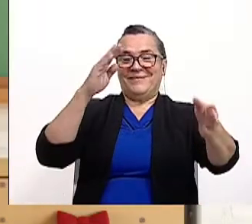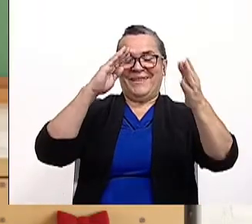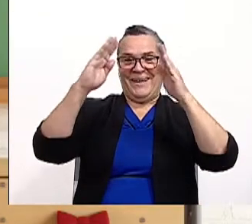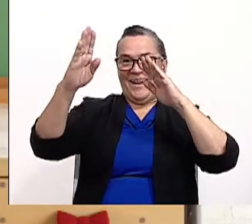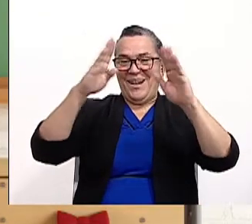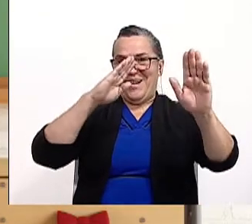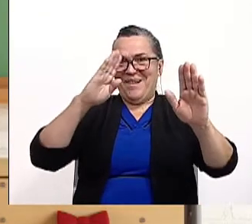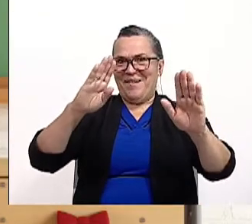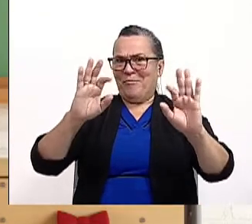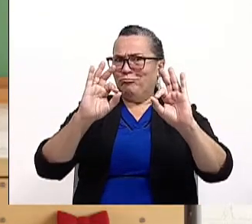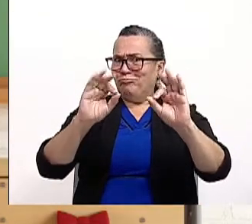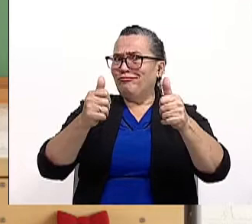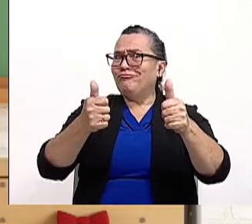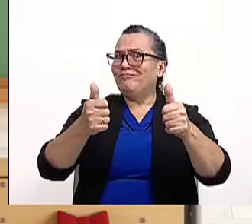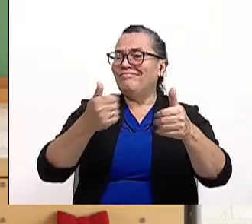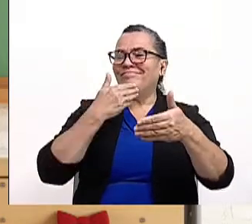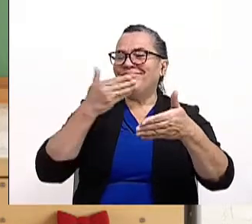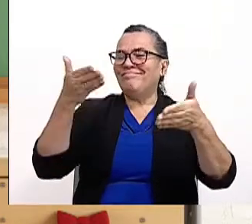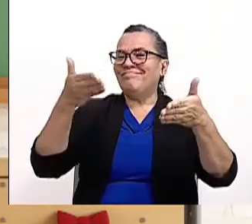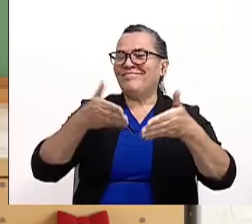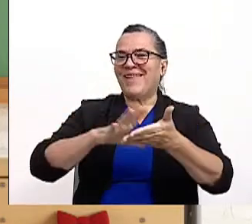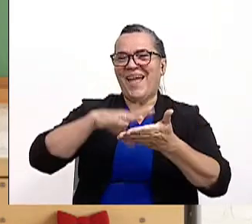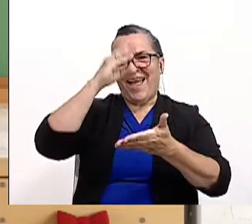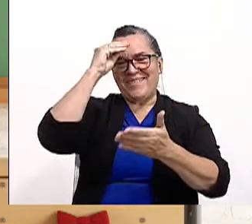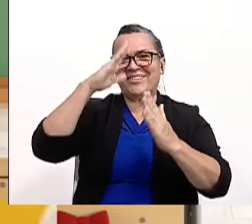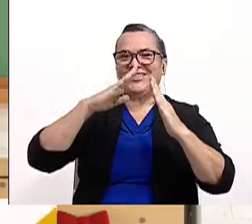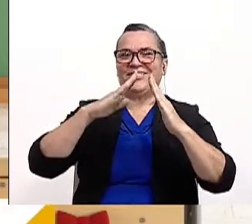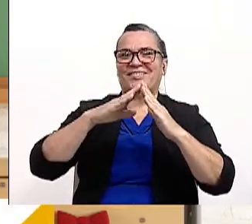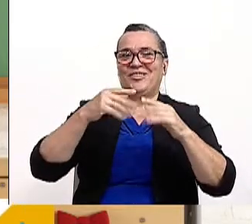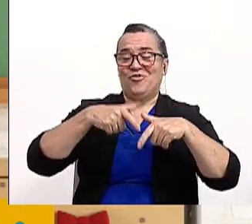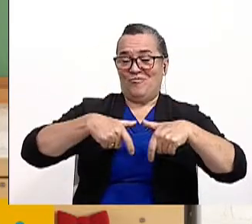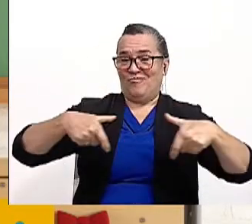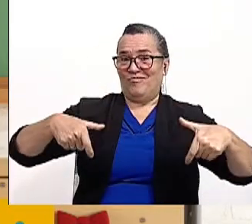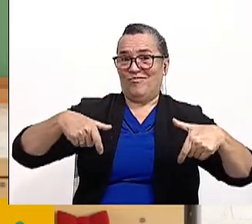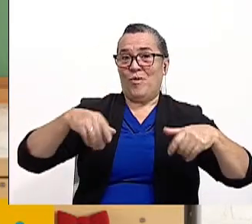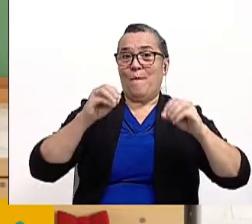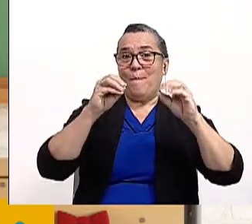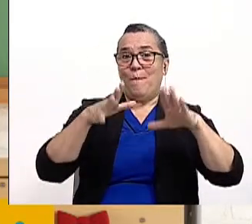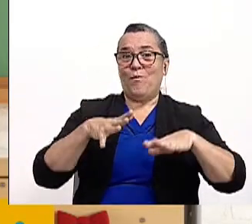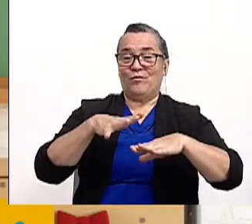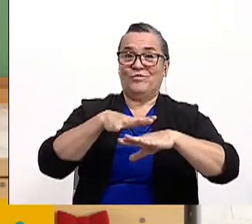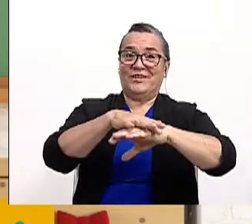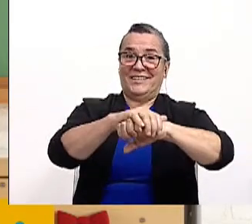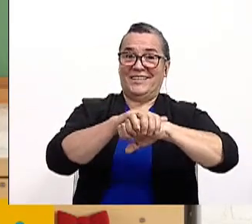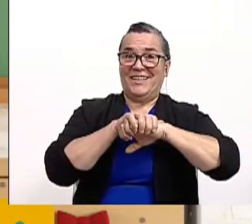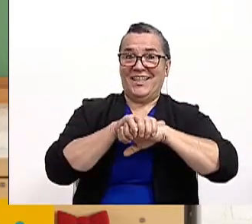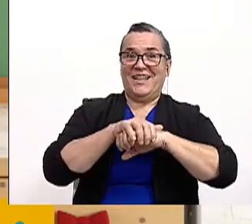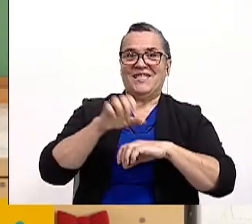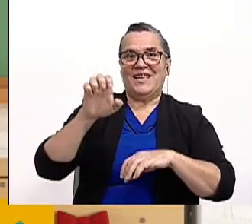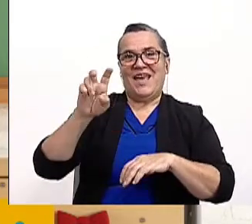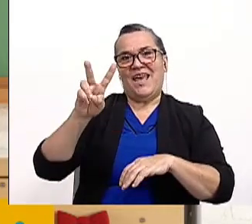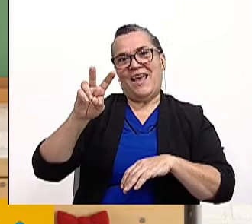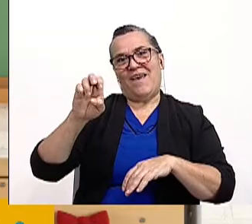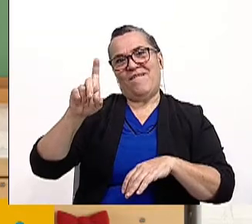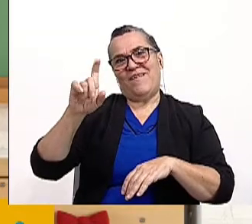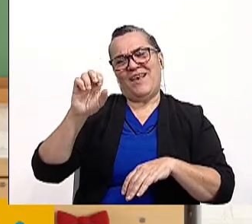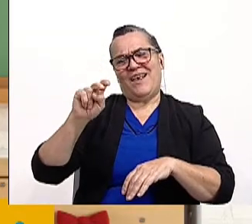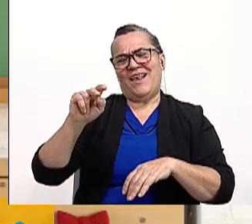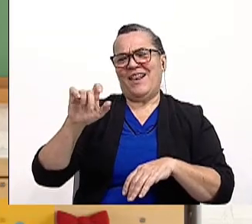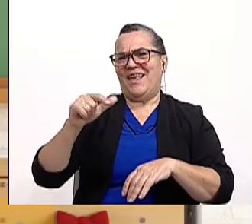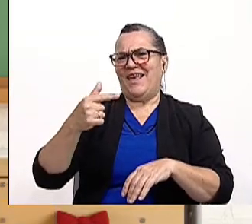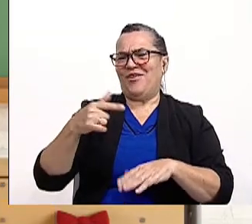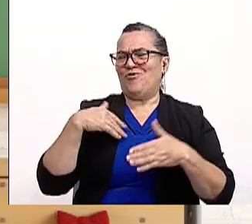Hello, how are you doing? Welcome to Aprende en Casa. I'm teacher Evelyn and I'm very excited to be here with you. To start